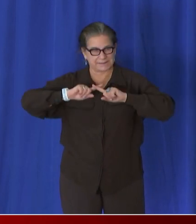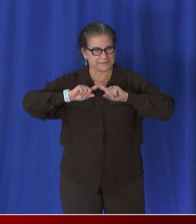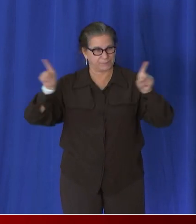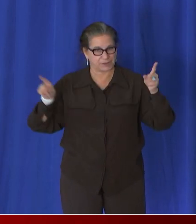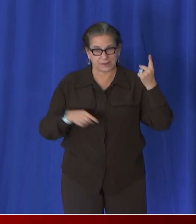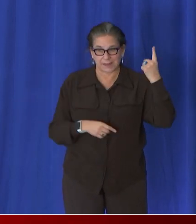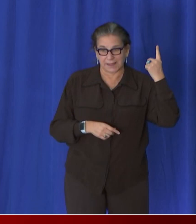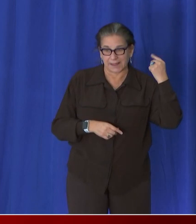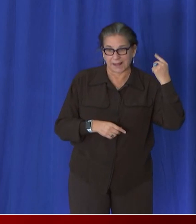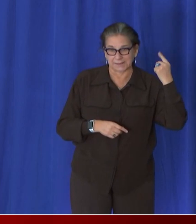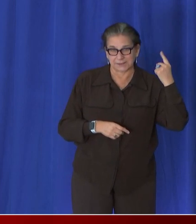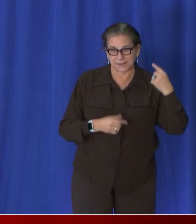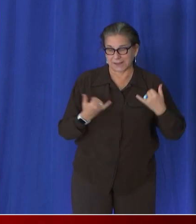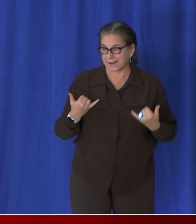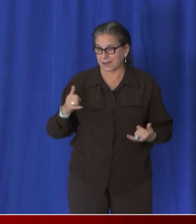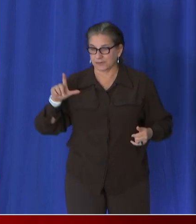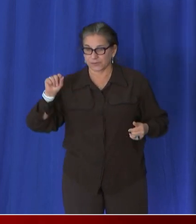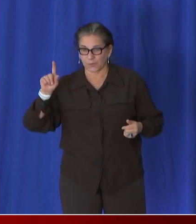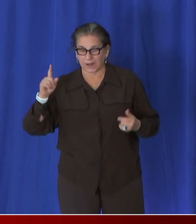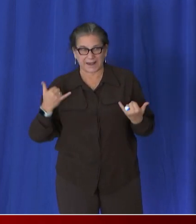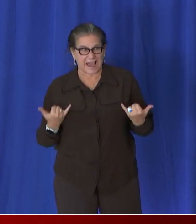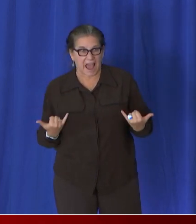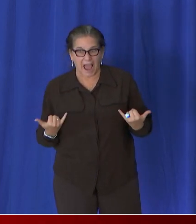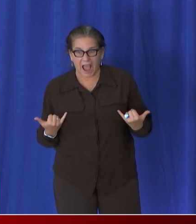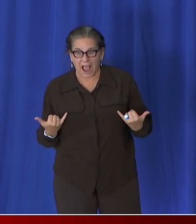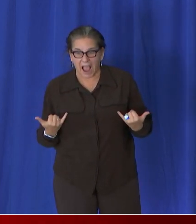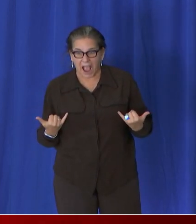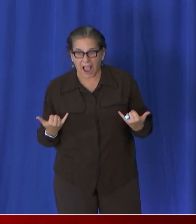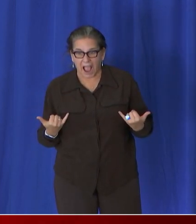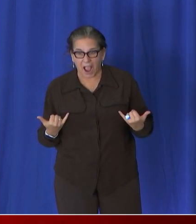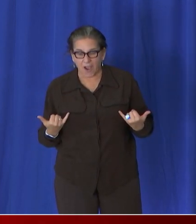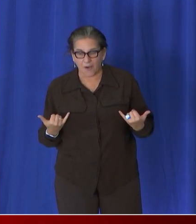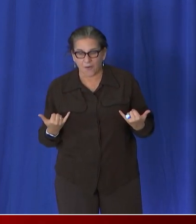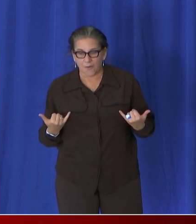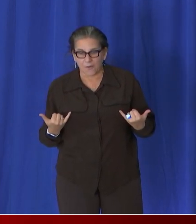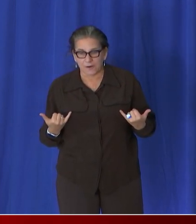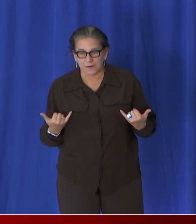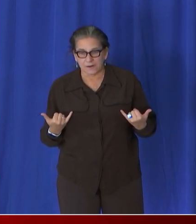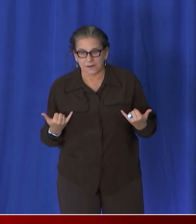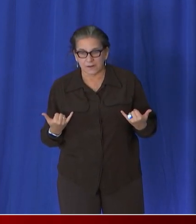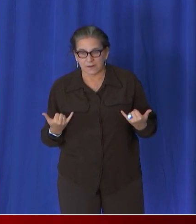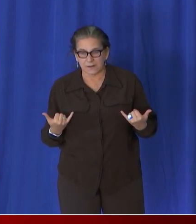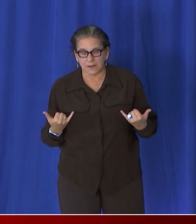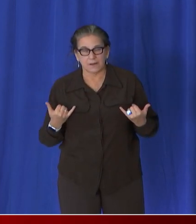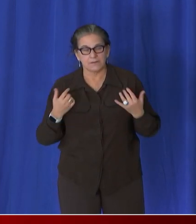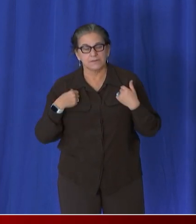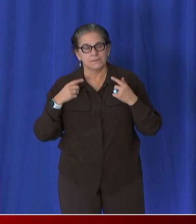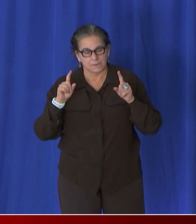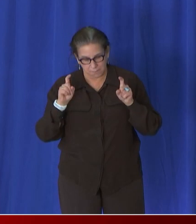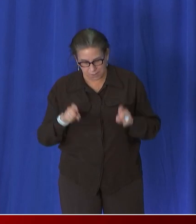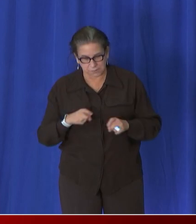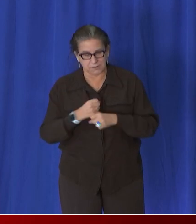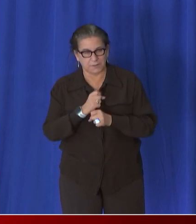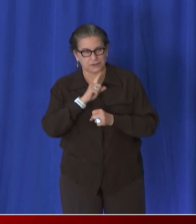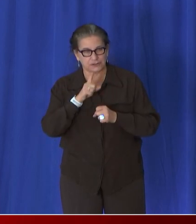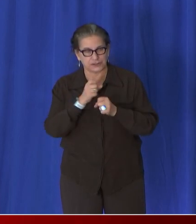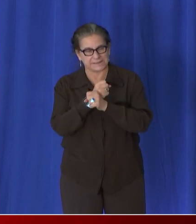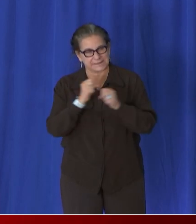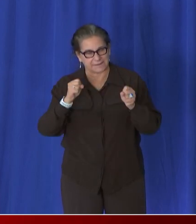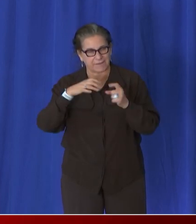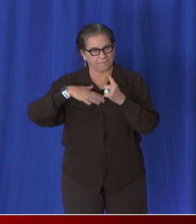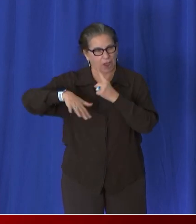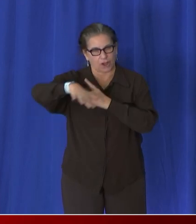vaccine. We have a safe and effective vaccine that is available for people 5 years old and older.